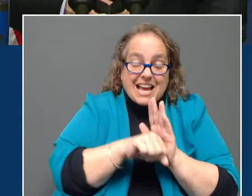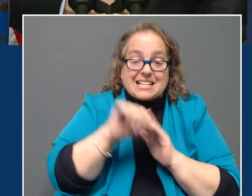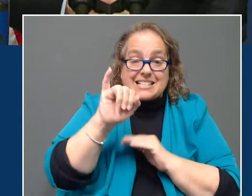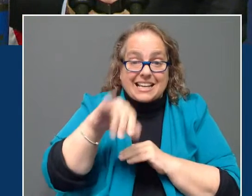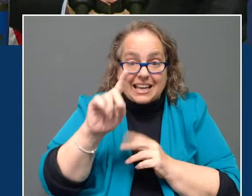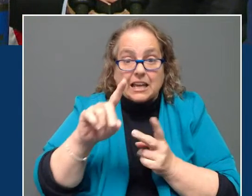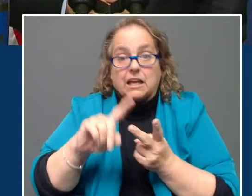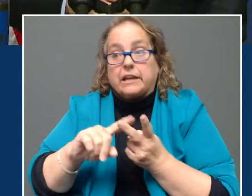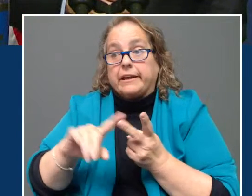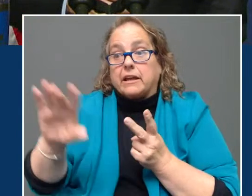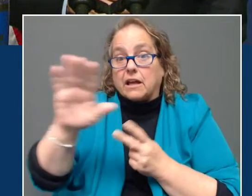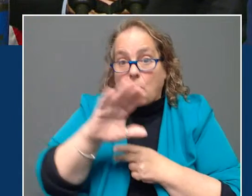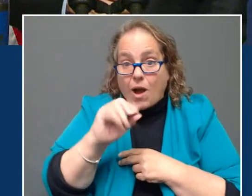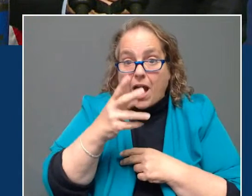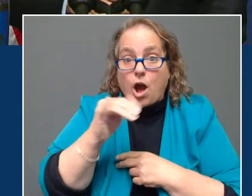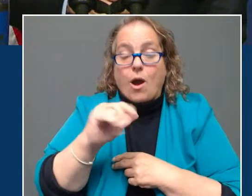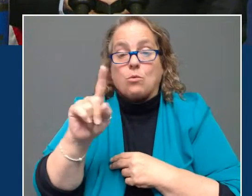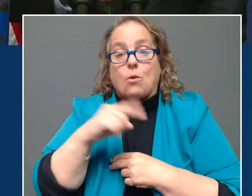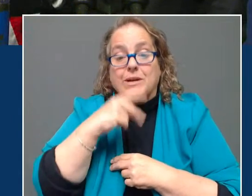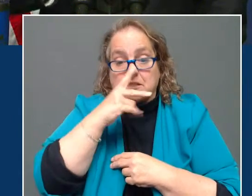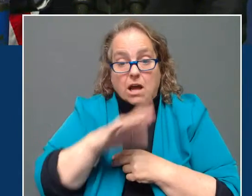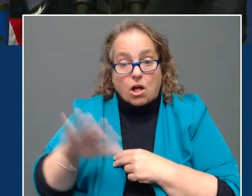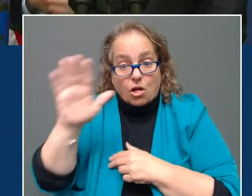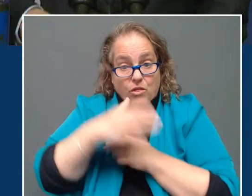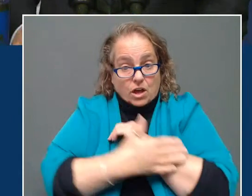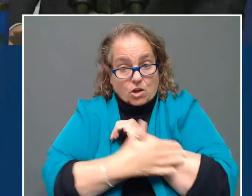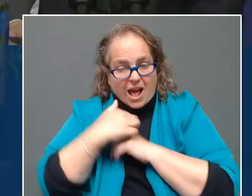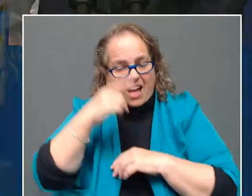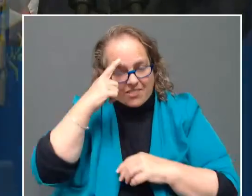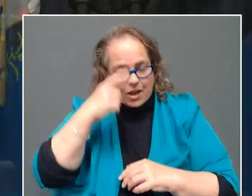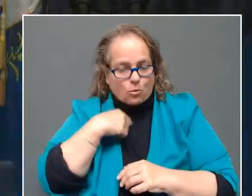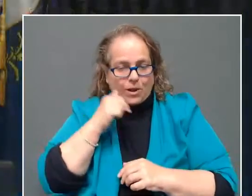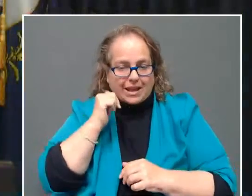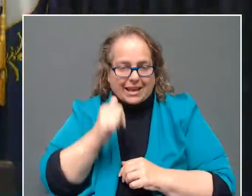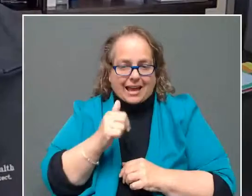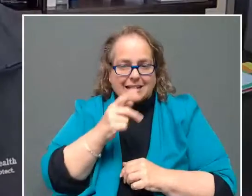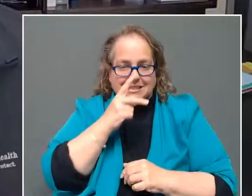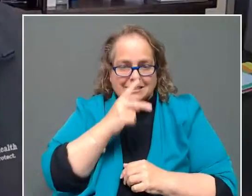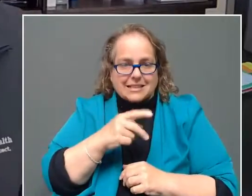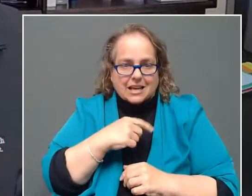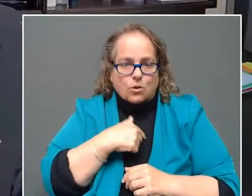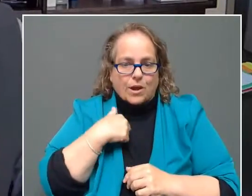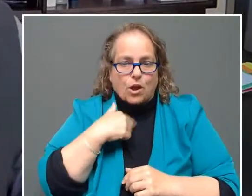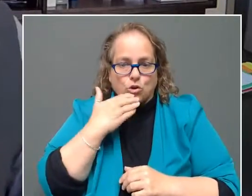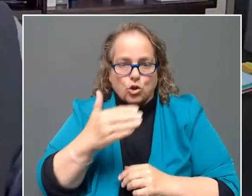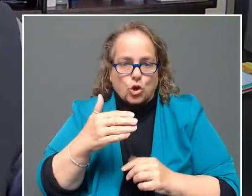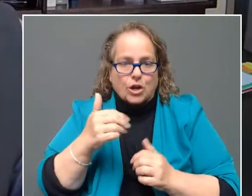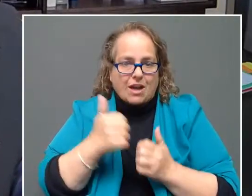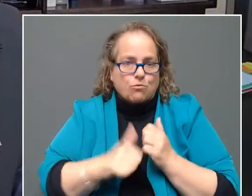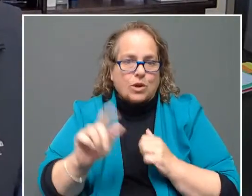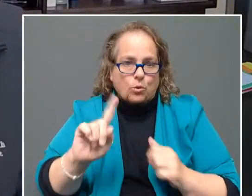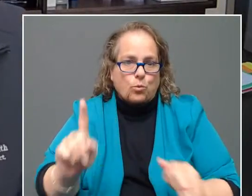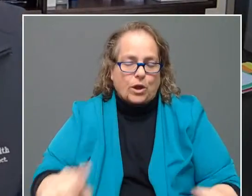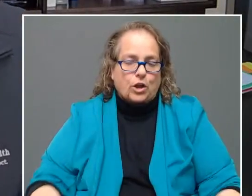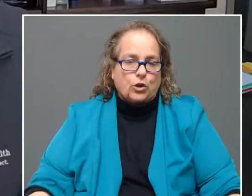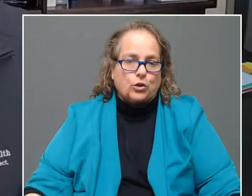country, because I believe we compare favorably to everywhere. Let's go back to Dr. Stack.